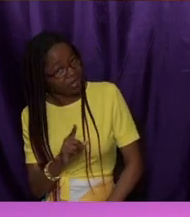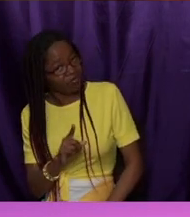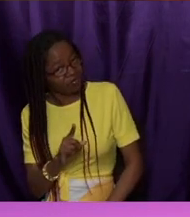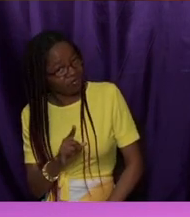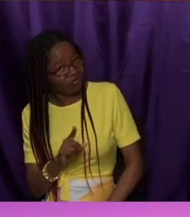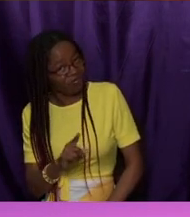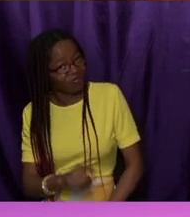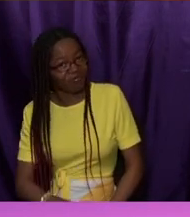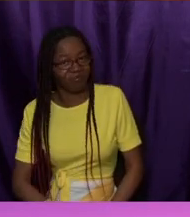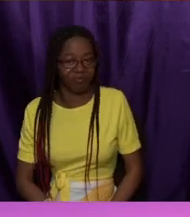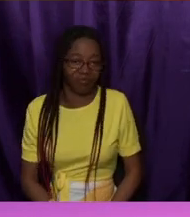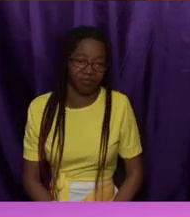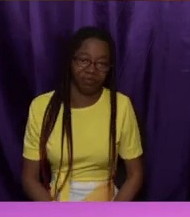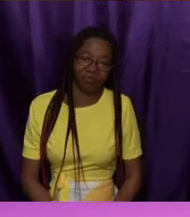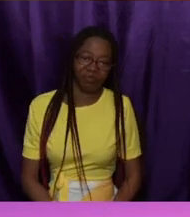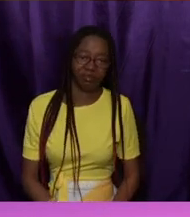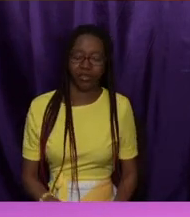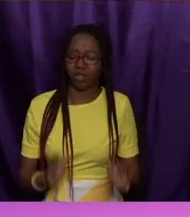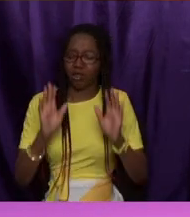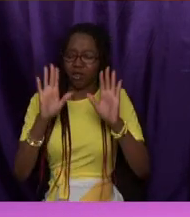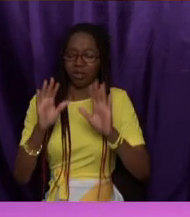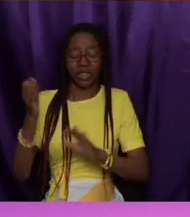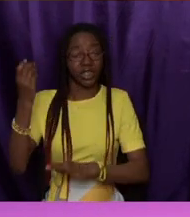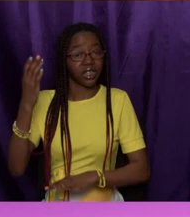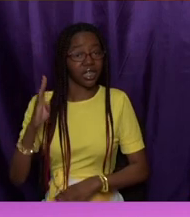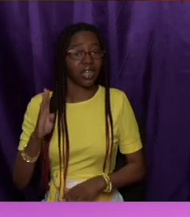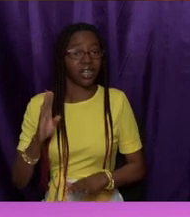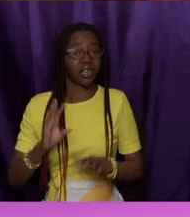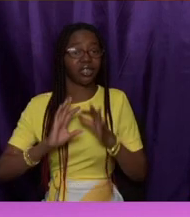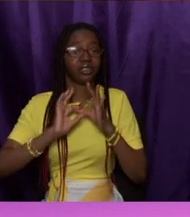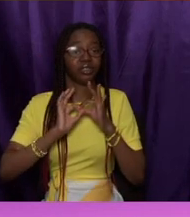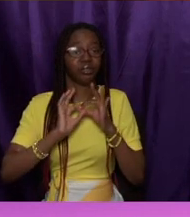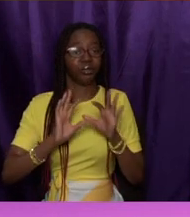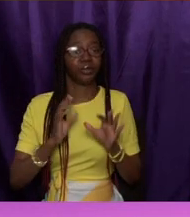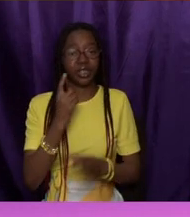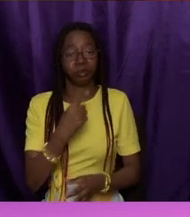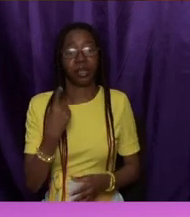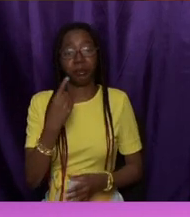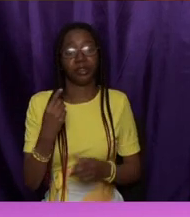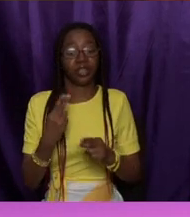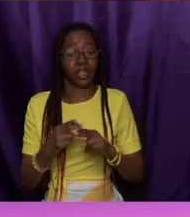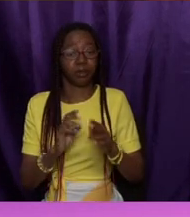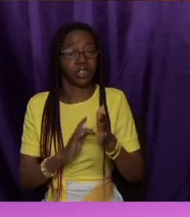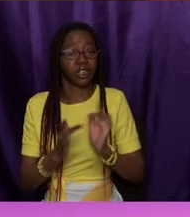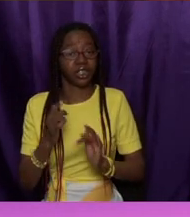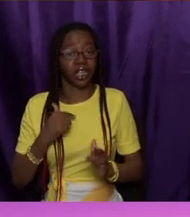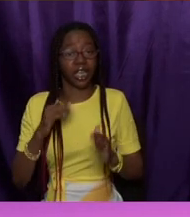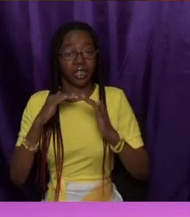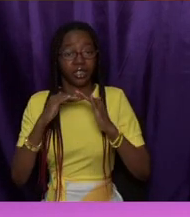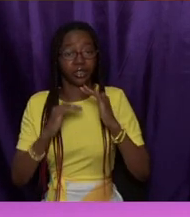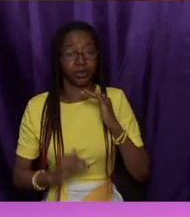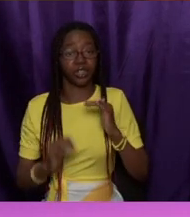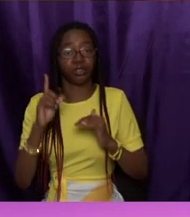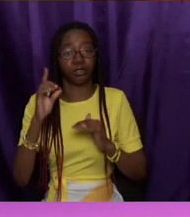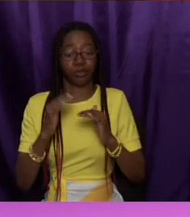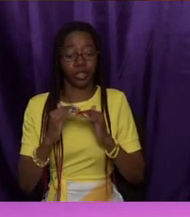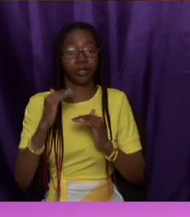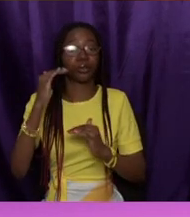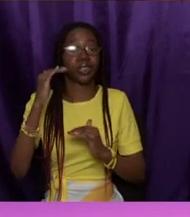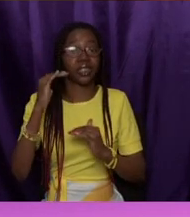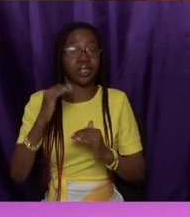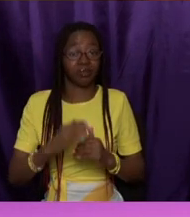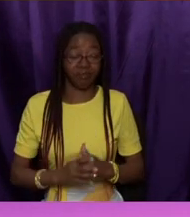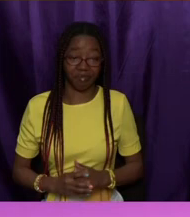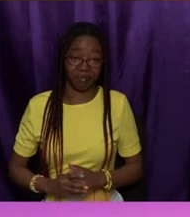indeed. Gracious God, loose my lips in the name of Jesus. I decrease that you might